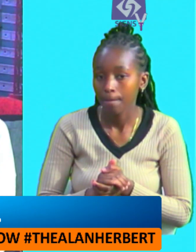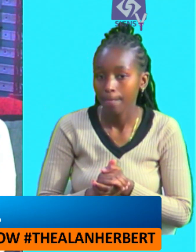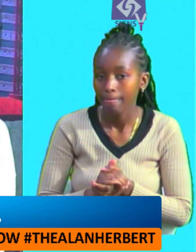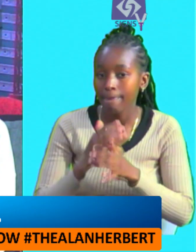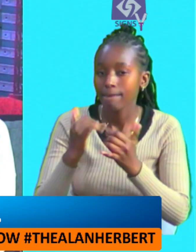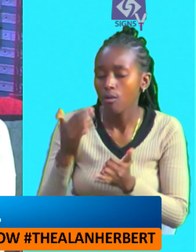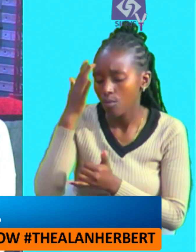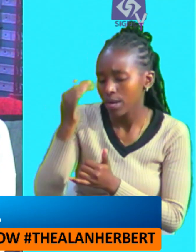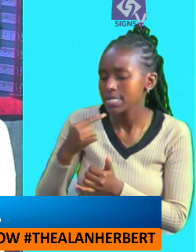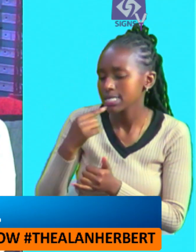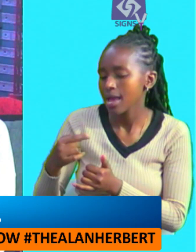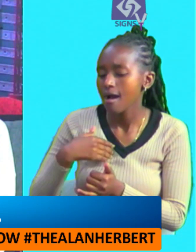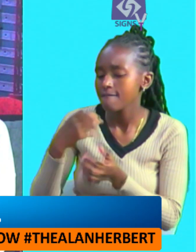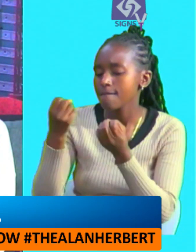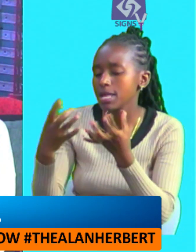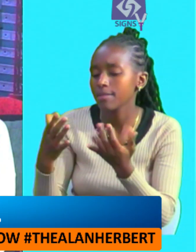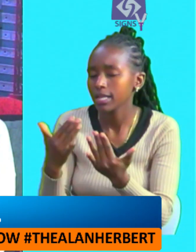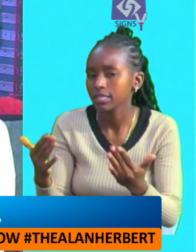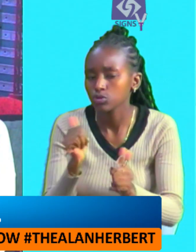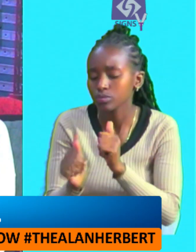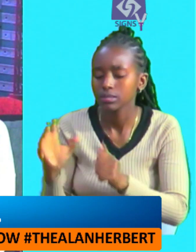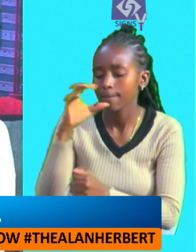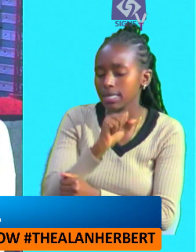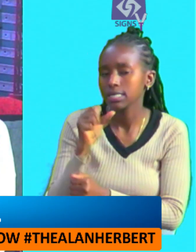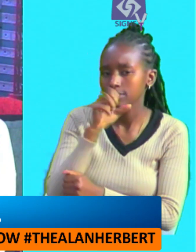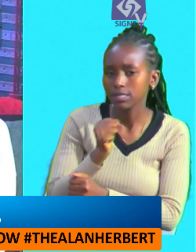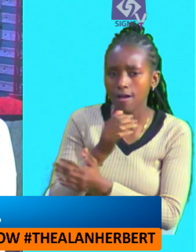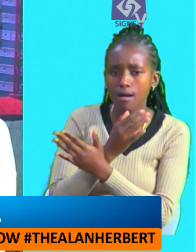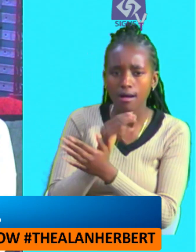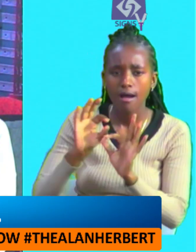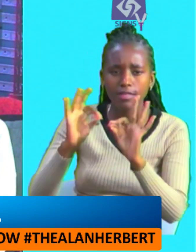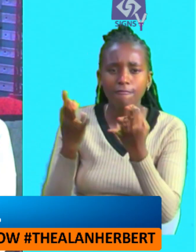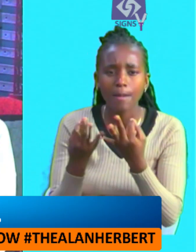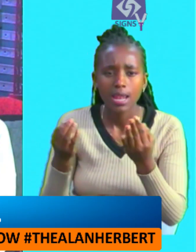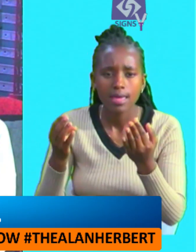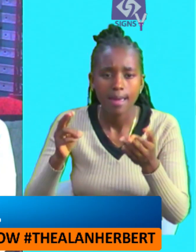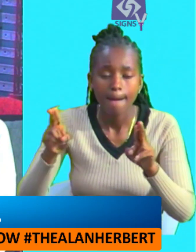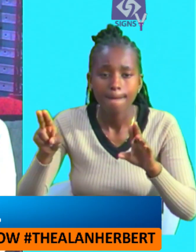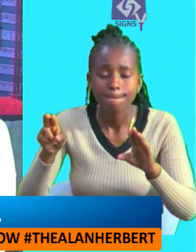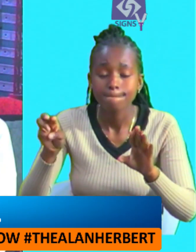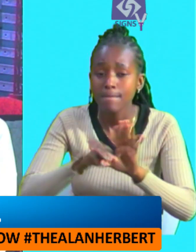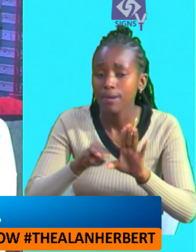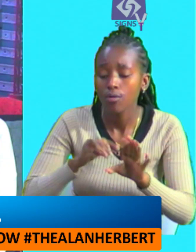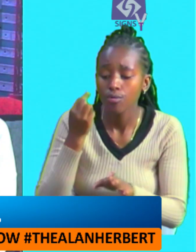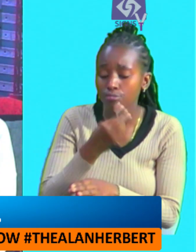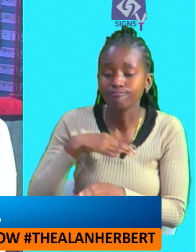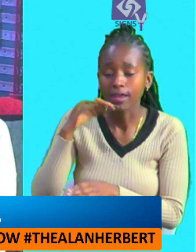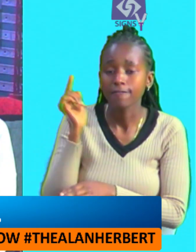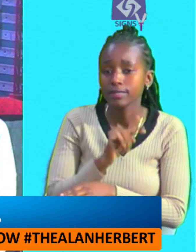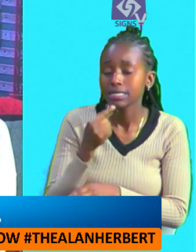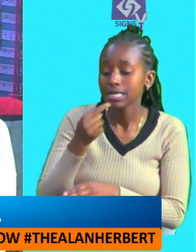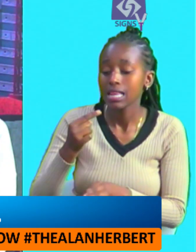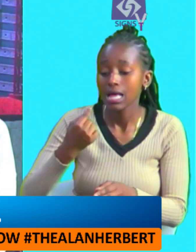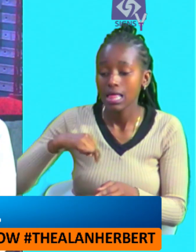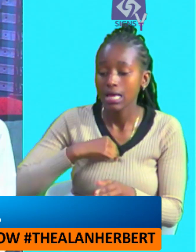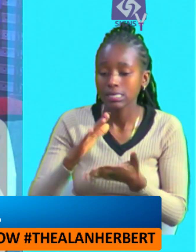wa stress. Naonanga like hey na mimi sinaitisha sana. Hapana. Hadi